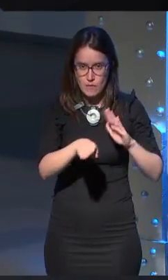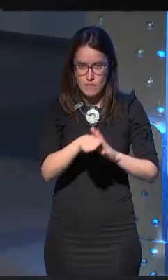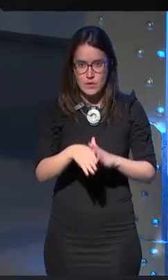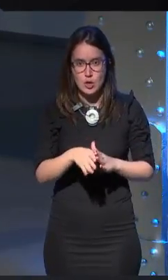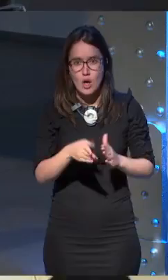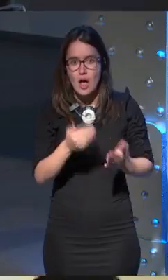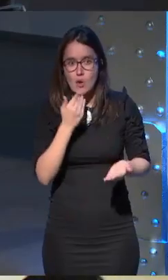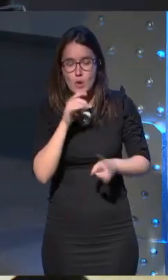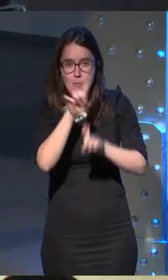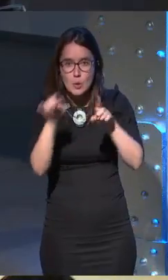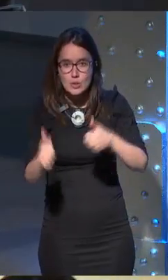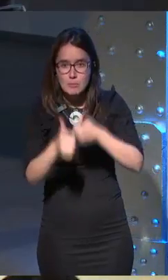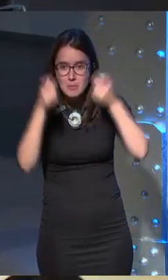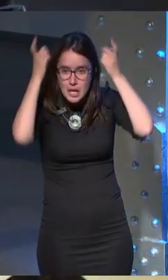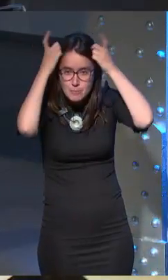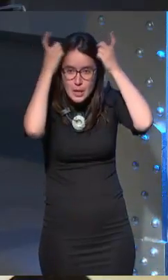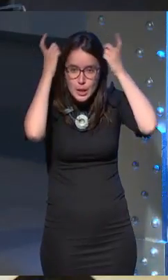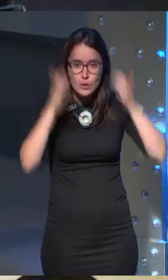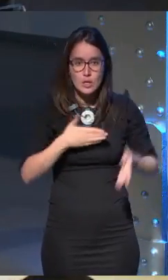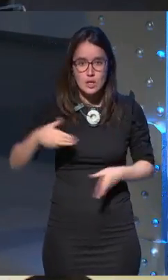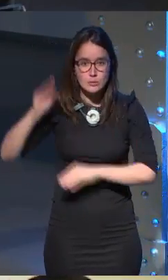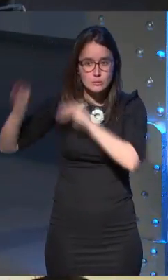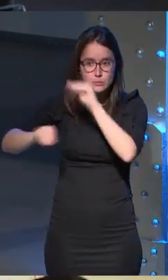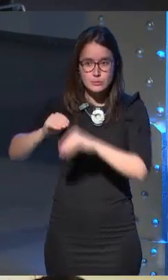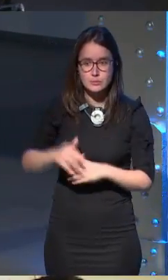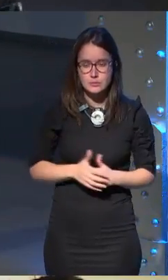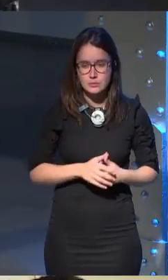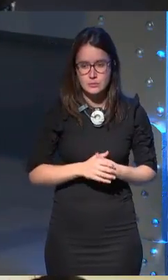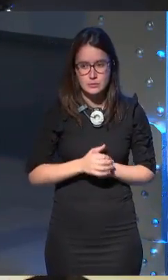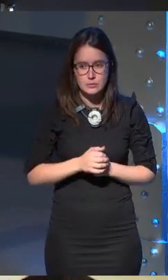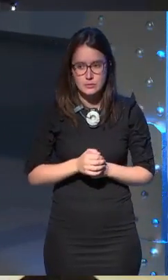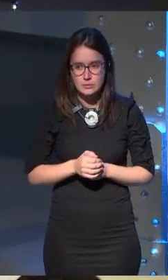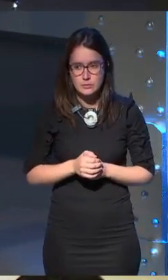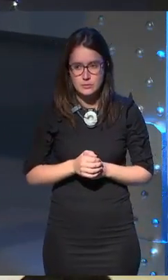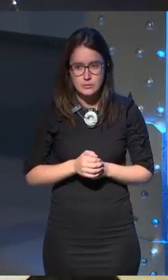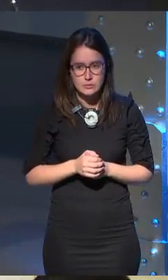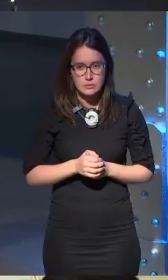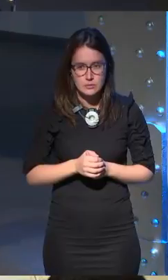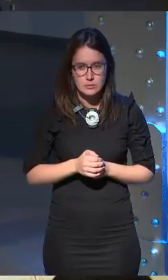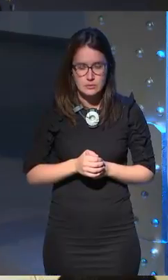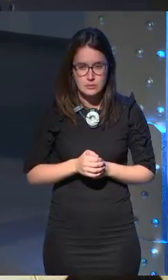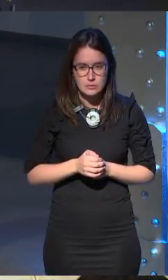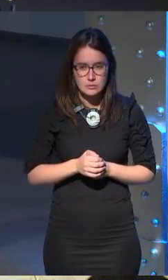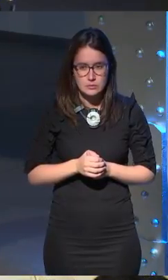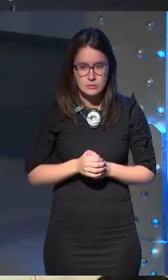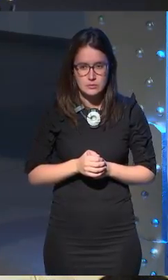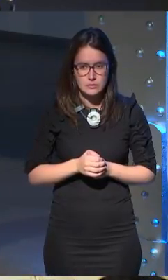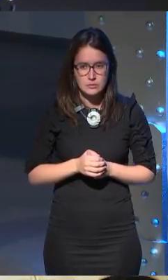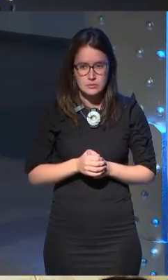¿Tenemos todavía alguna pregunta más de los marcianos? Some more questions from our Martians still pending.